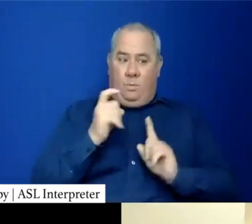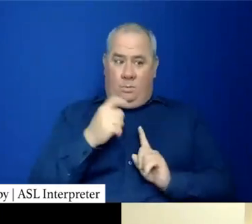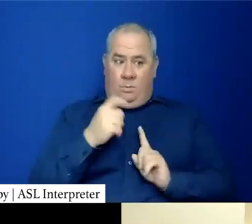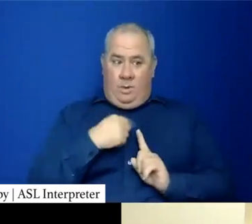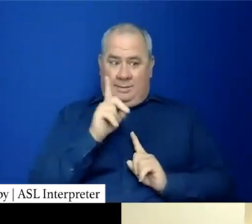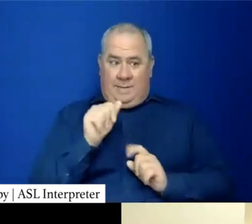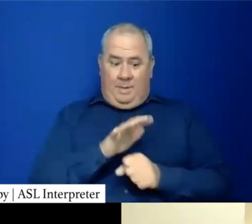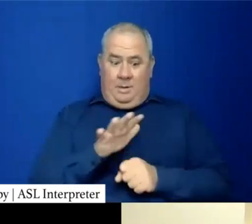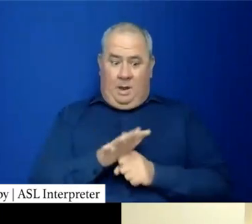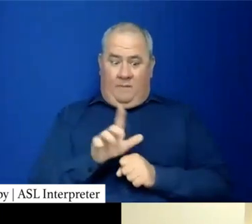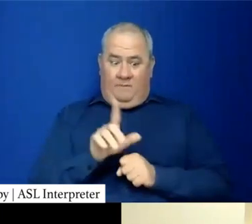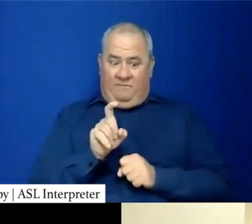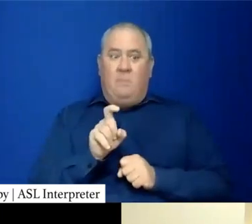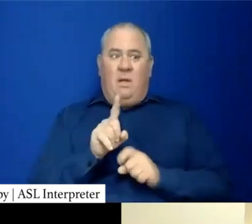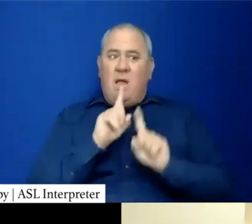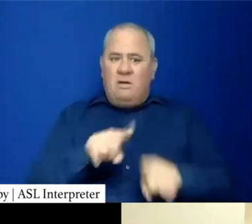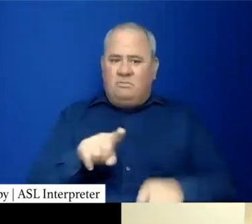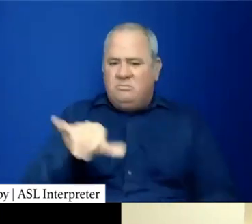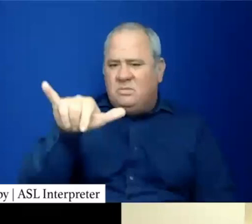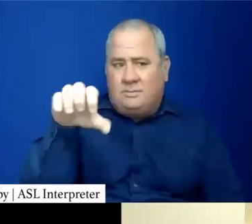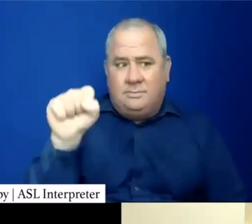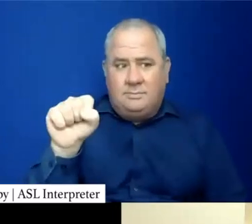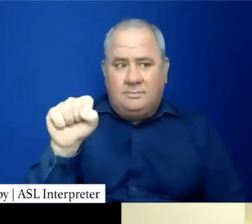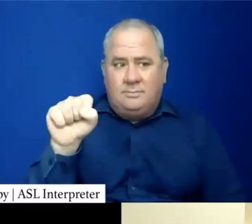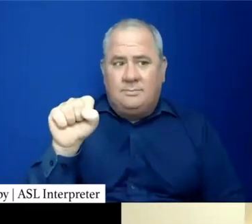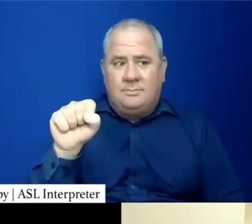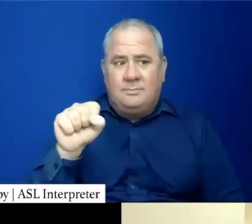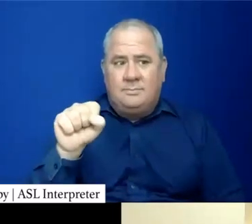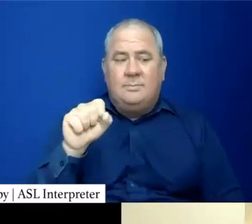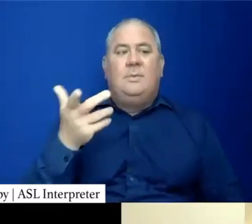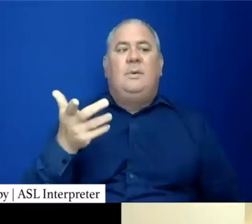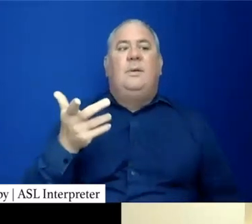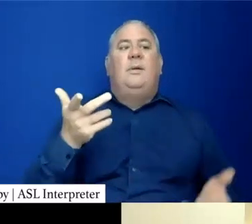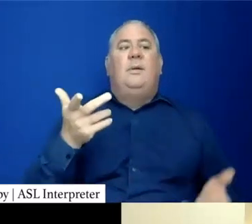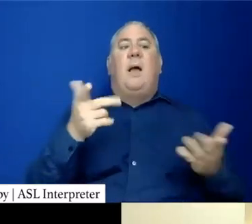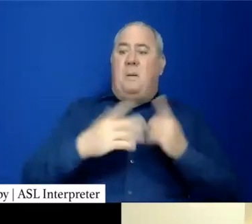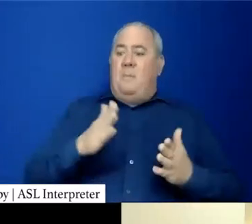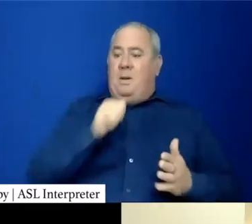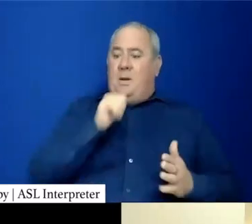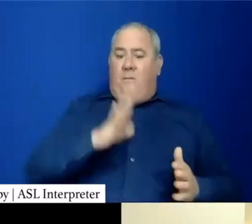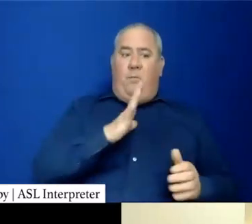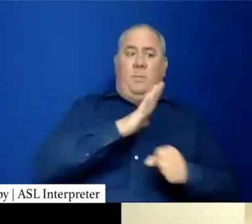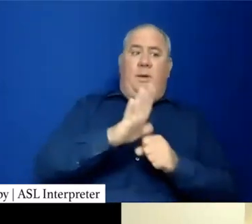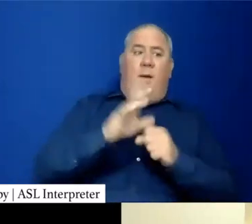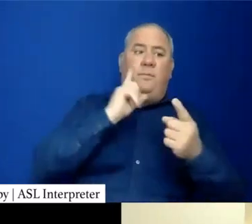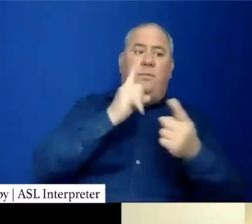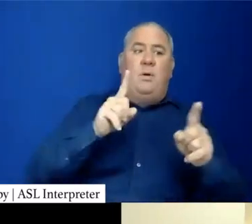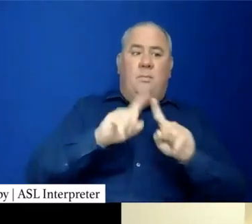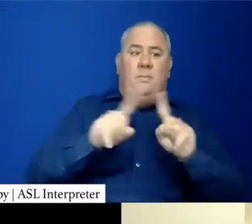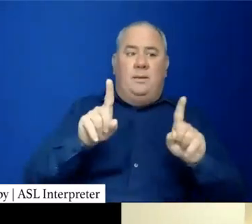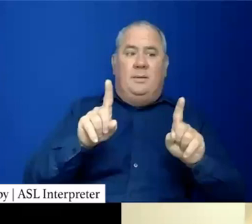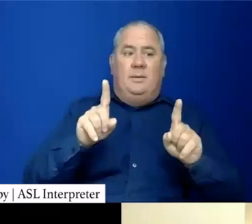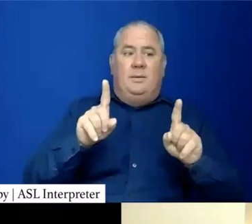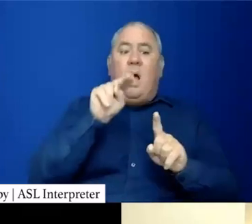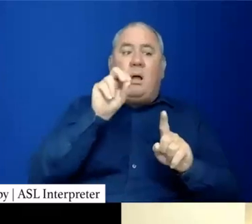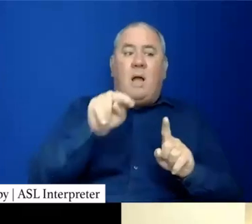And that was deemed insufficiently formal for the announcement. But it really is, like, non-disabled people don't spend this much time worrying